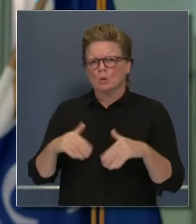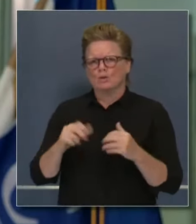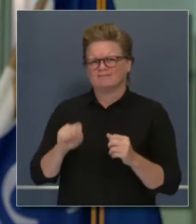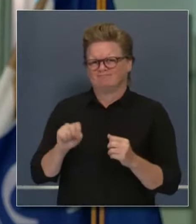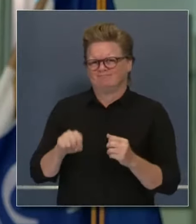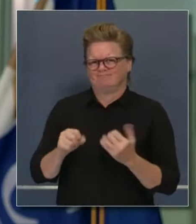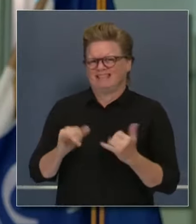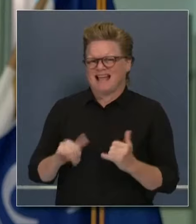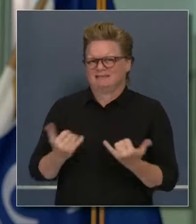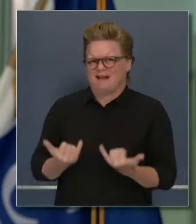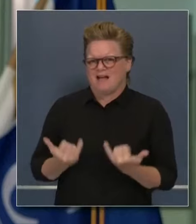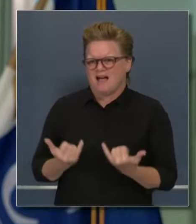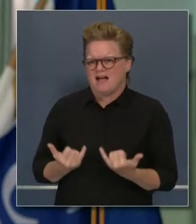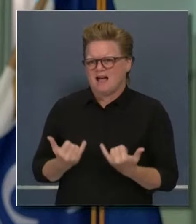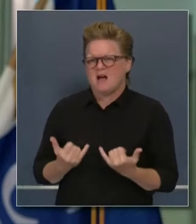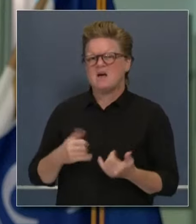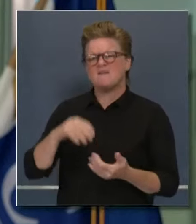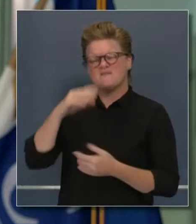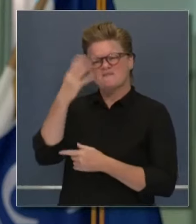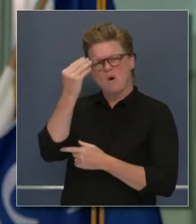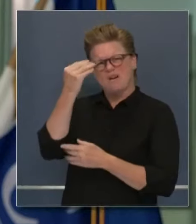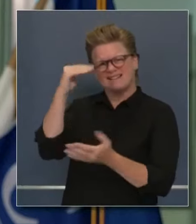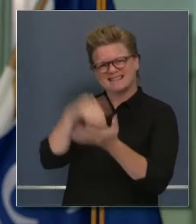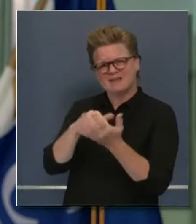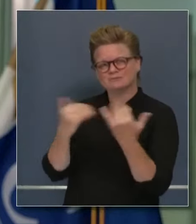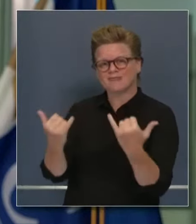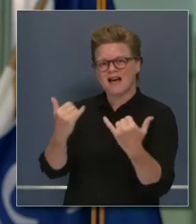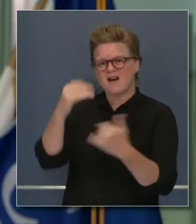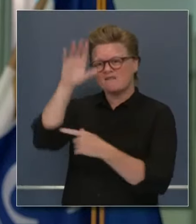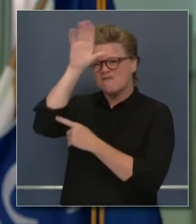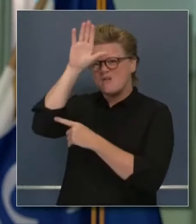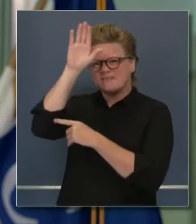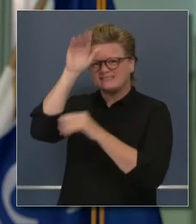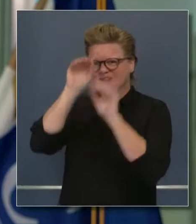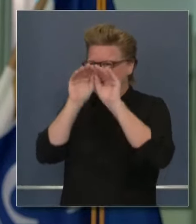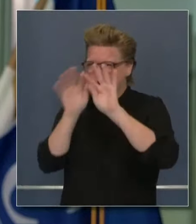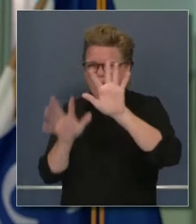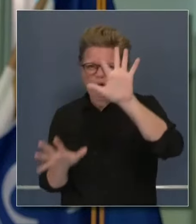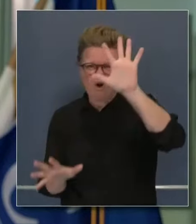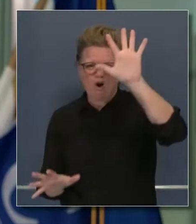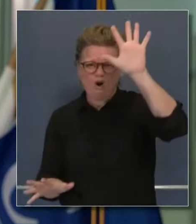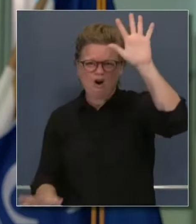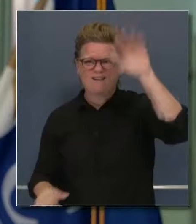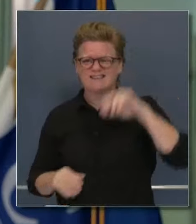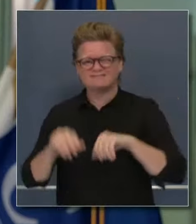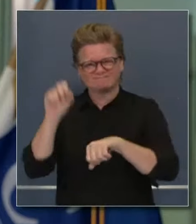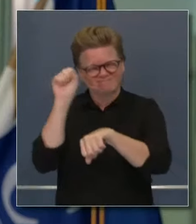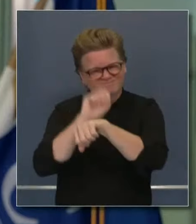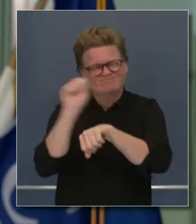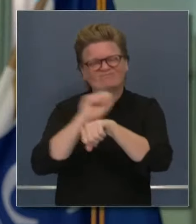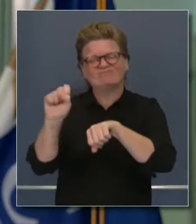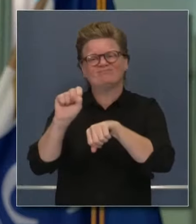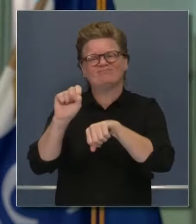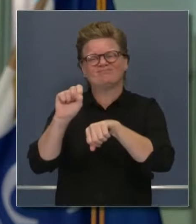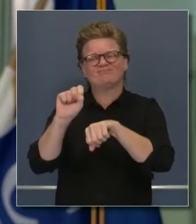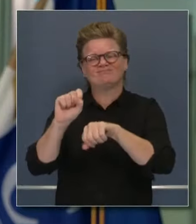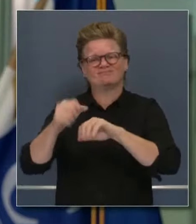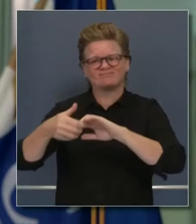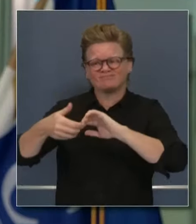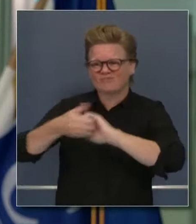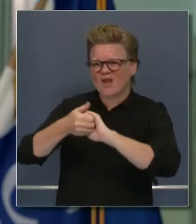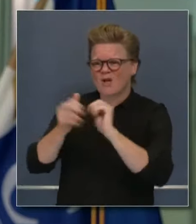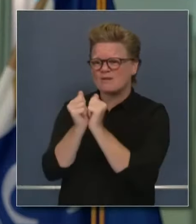14,000+ firefighters actively working on the scene, partnerships with our federal forestry